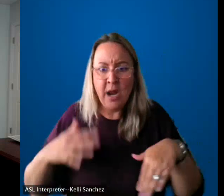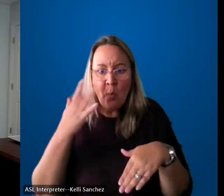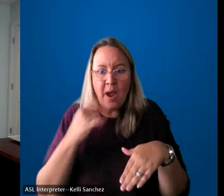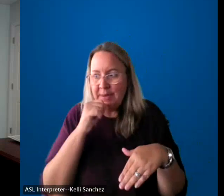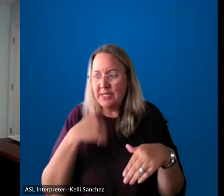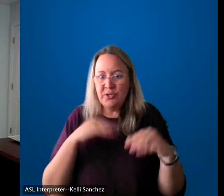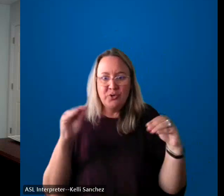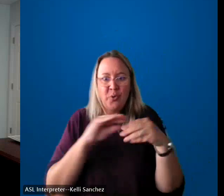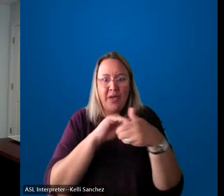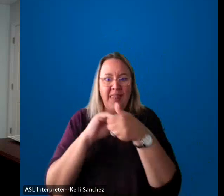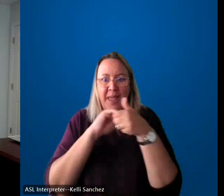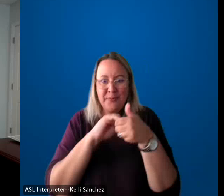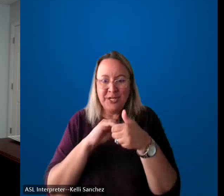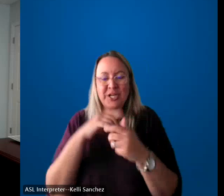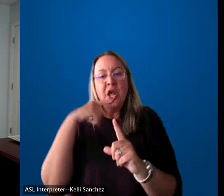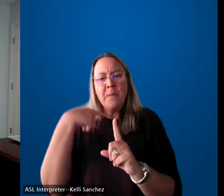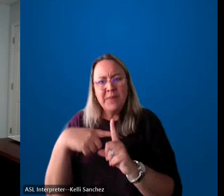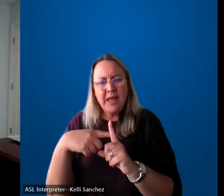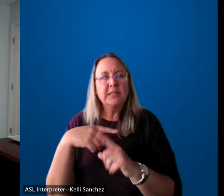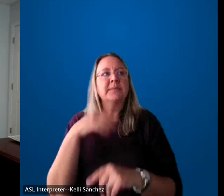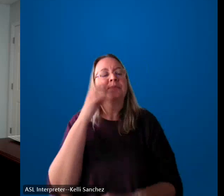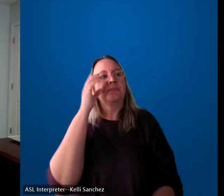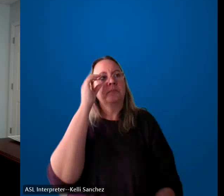collaborated. We also have not,